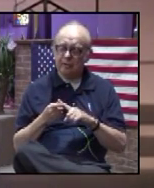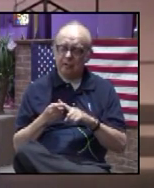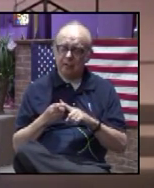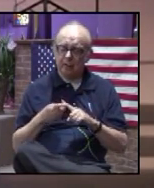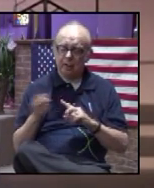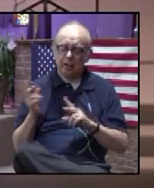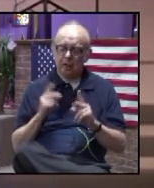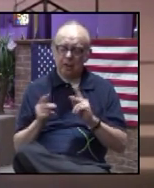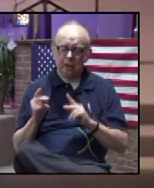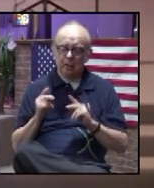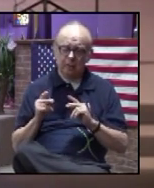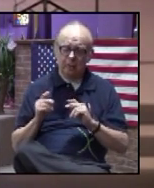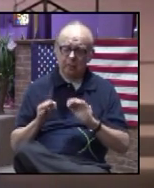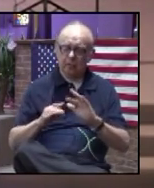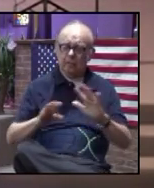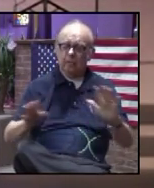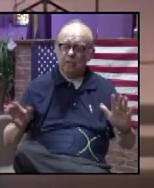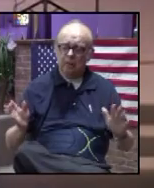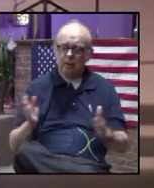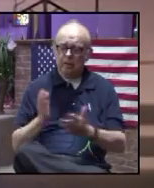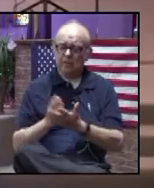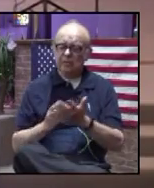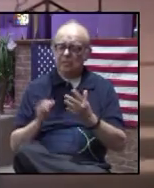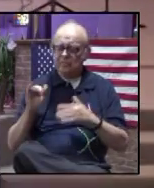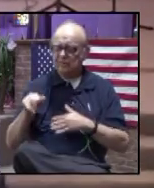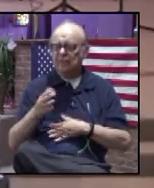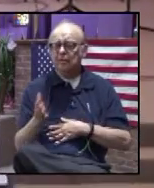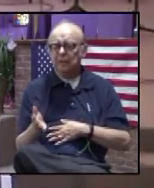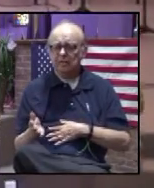Others had kind of scattered, but there were some that were still there.